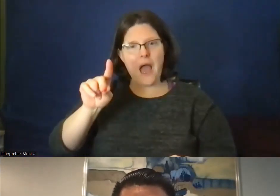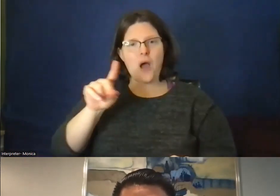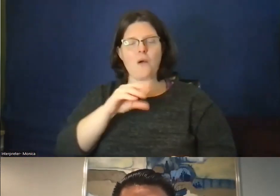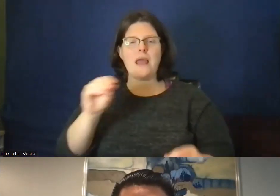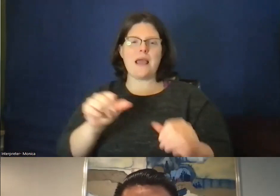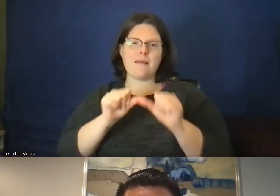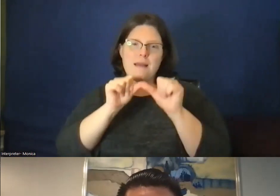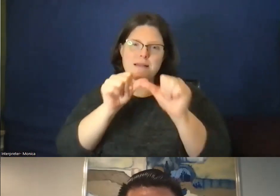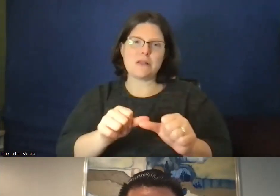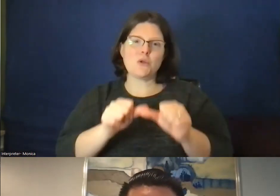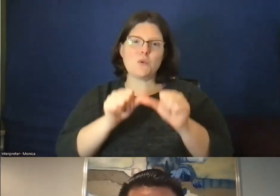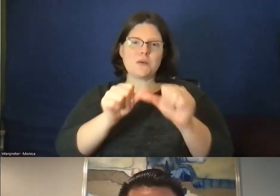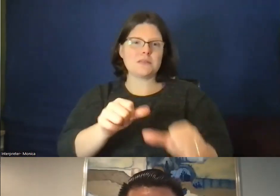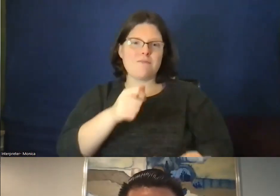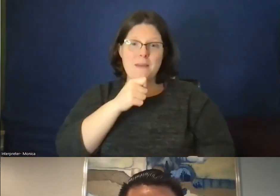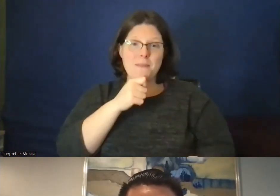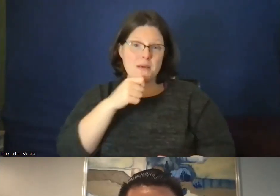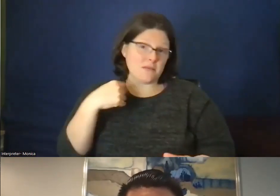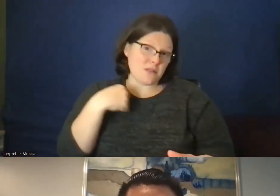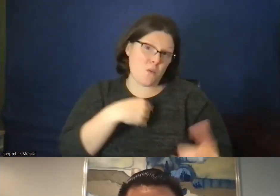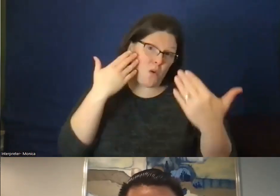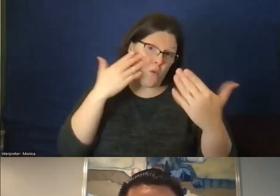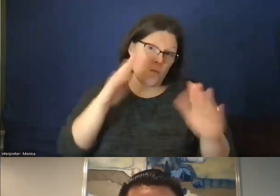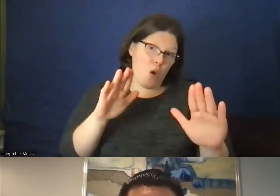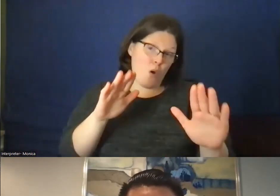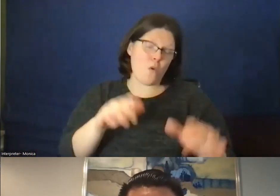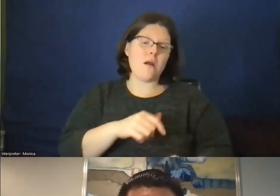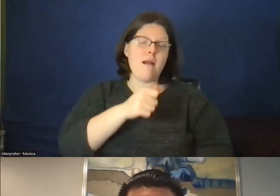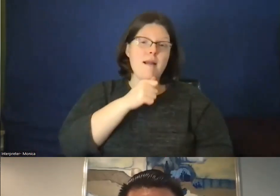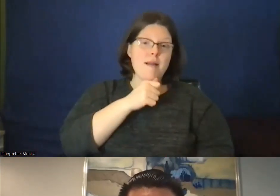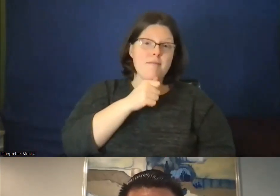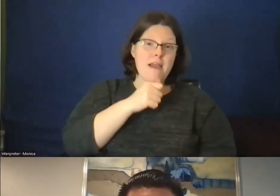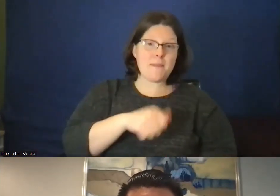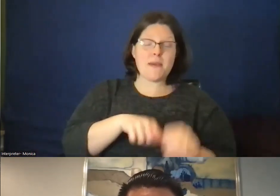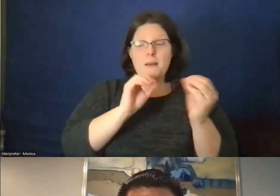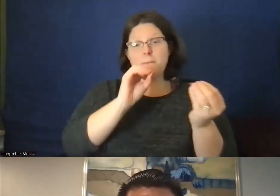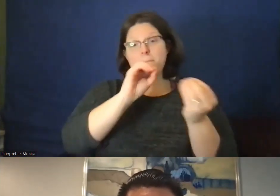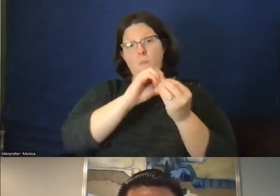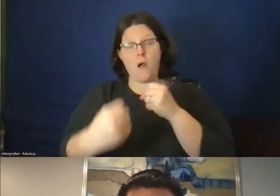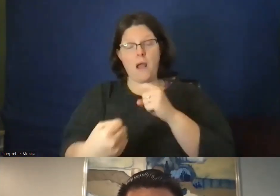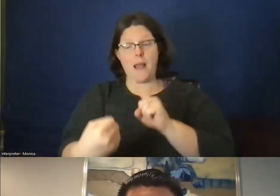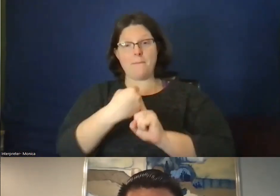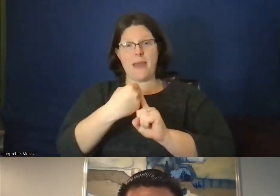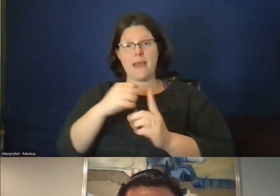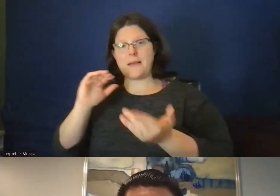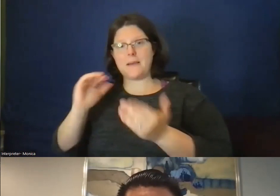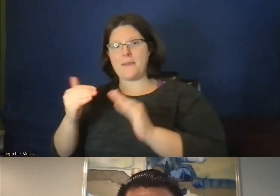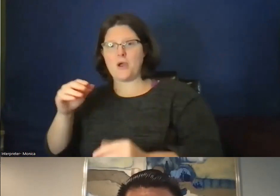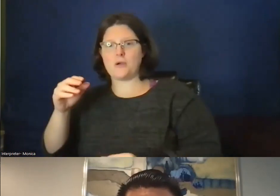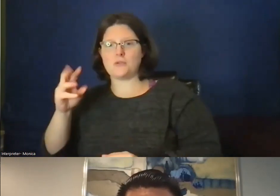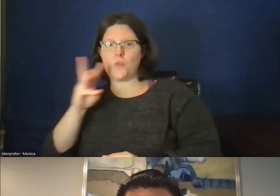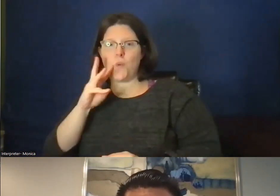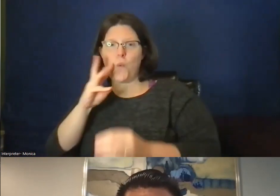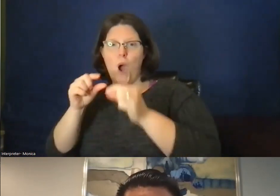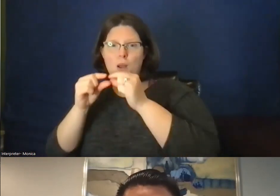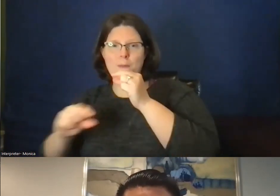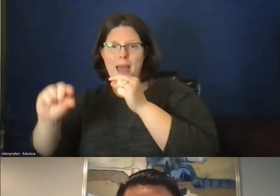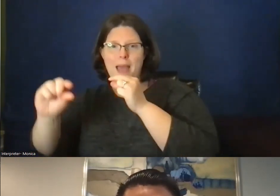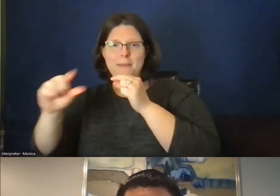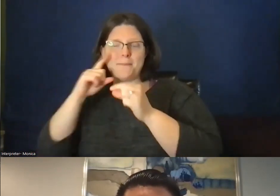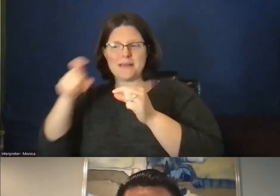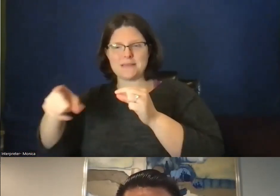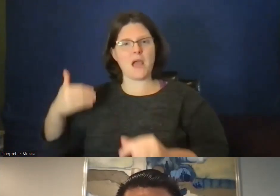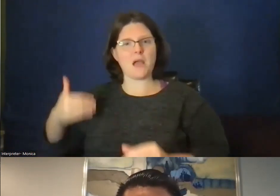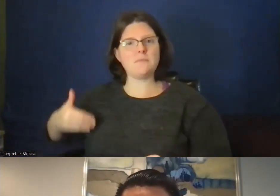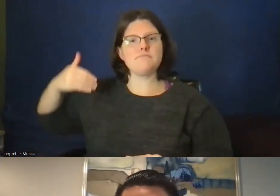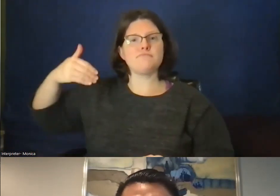So we don't know, continuous vaping will have more effect than the water pipe when they do in sessions.